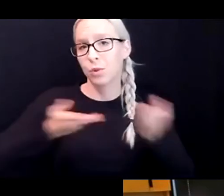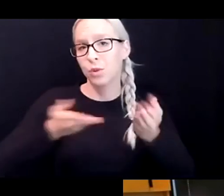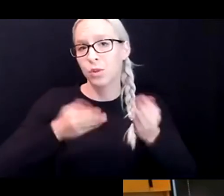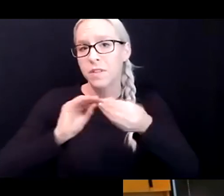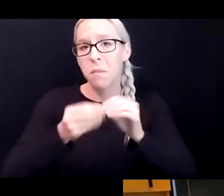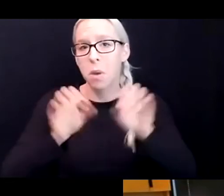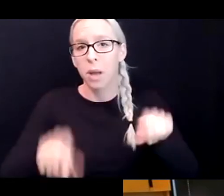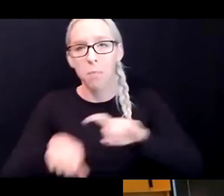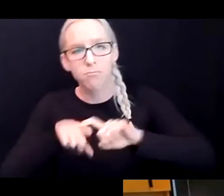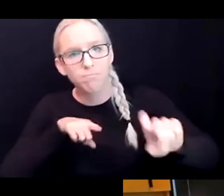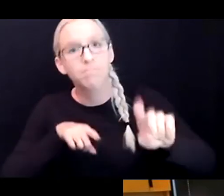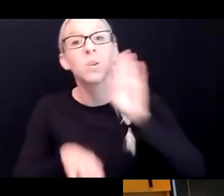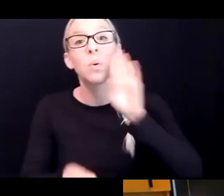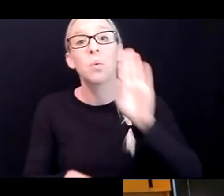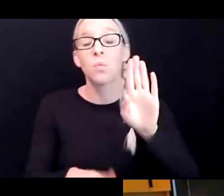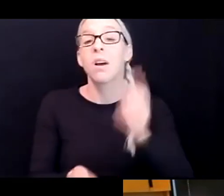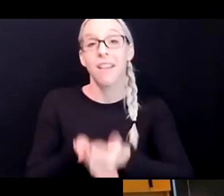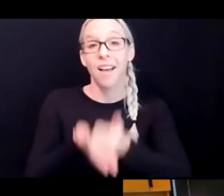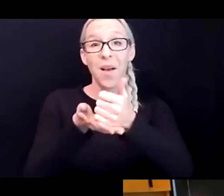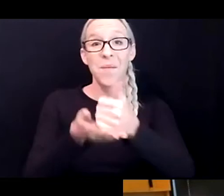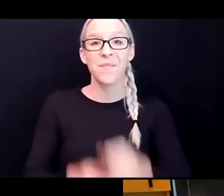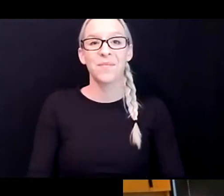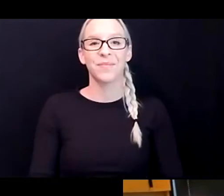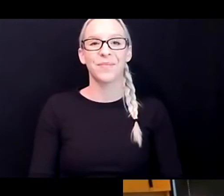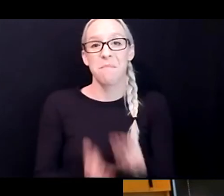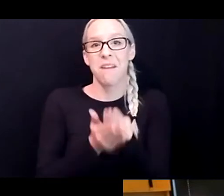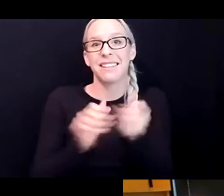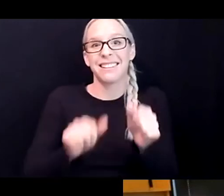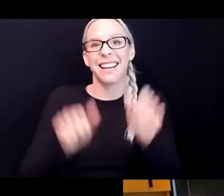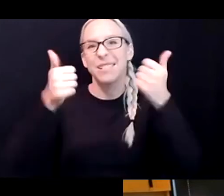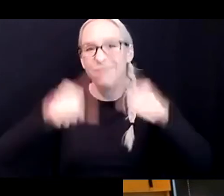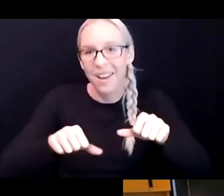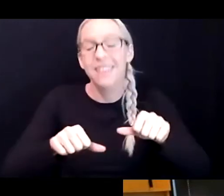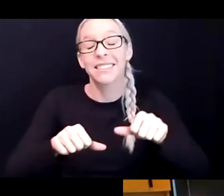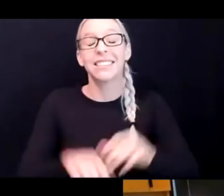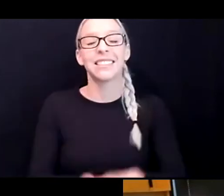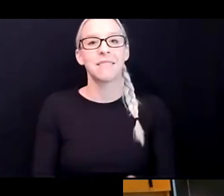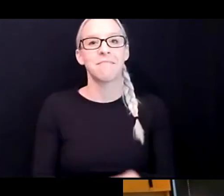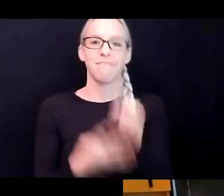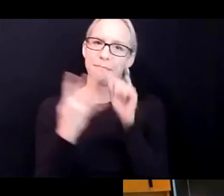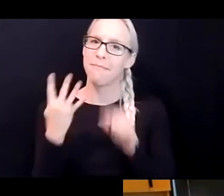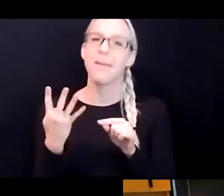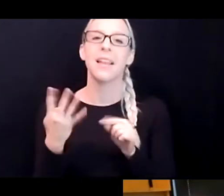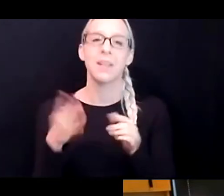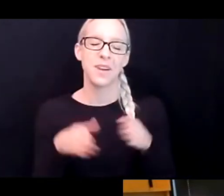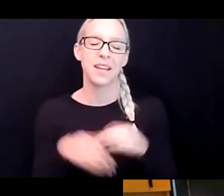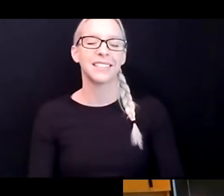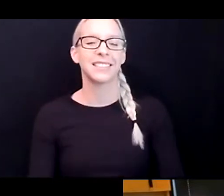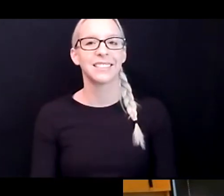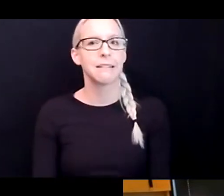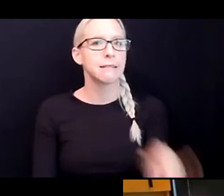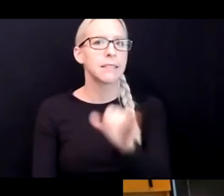have them assist with you in making a contribution. So there's multiple ways, and the same for taking the money